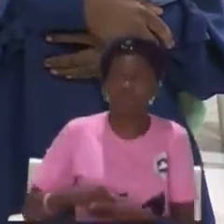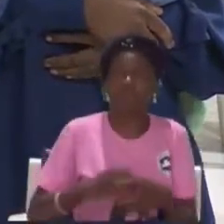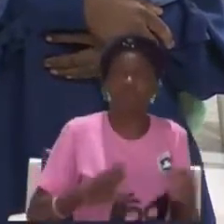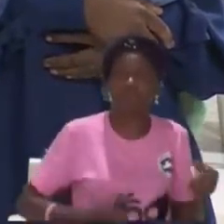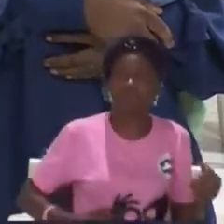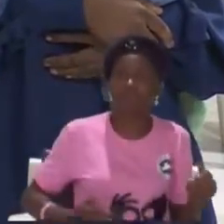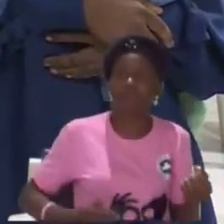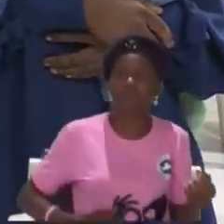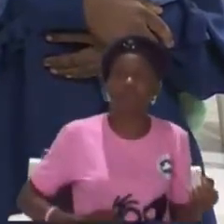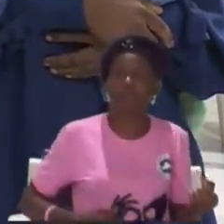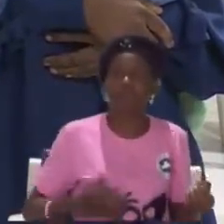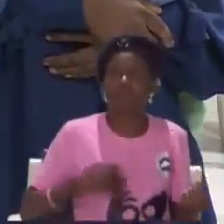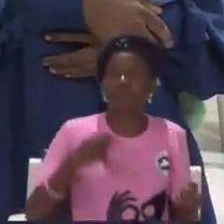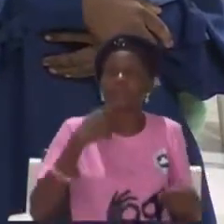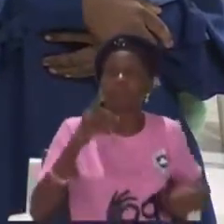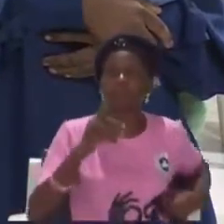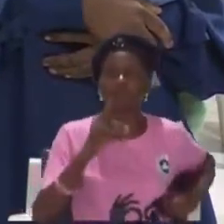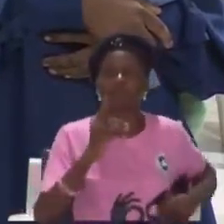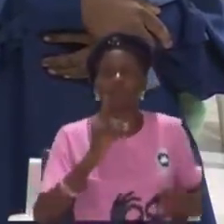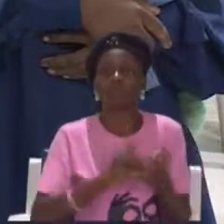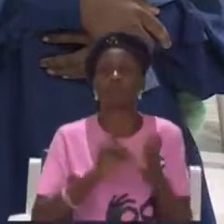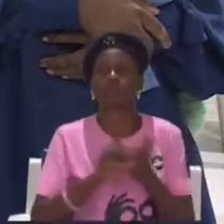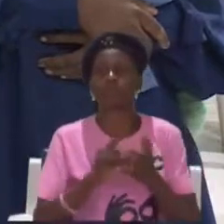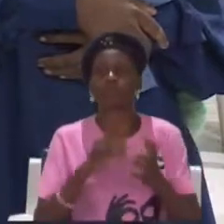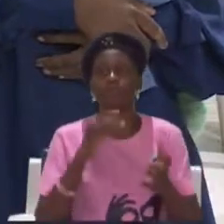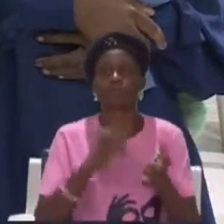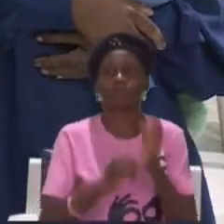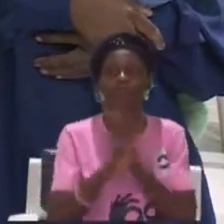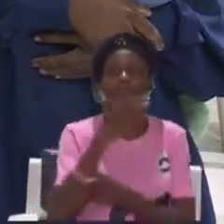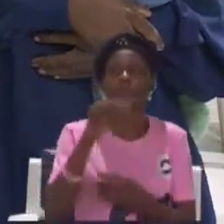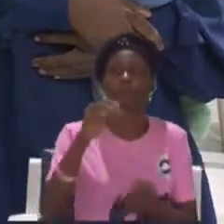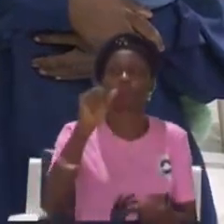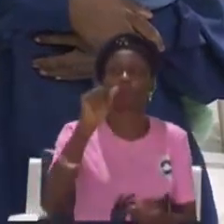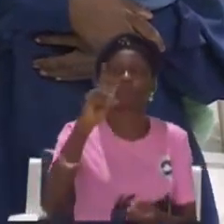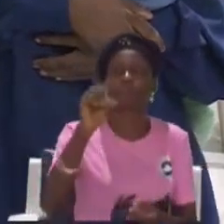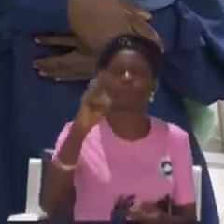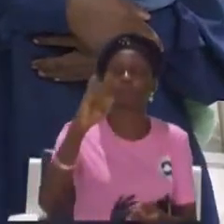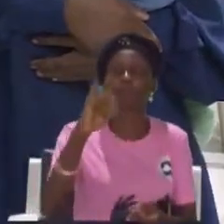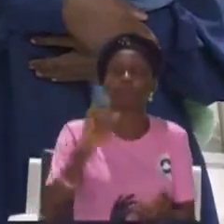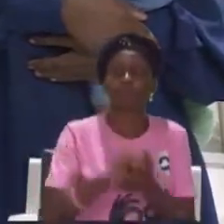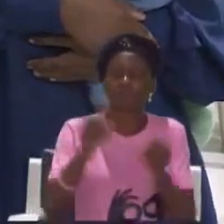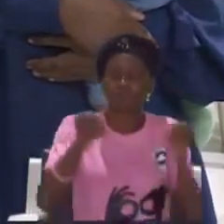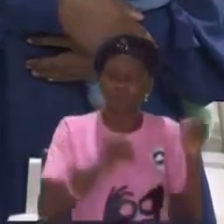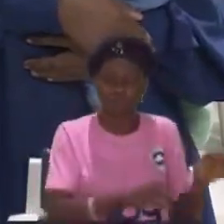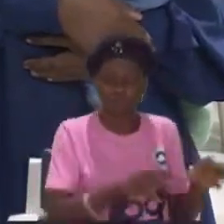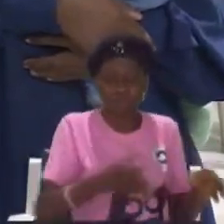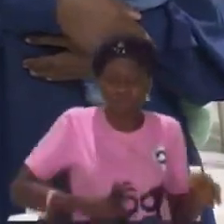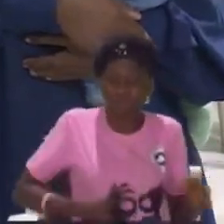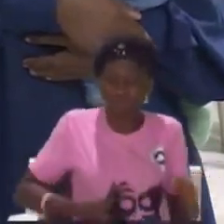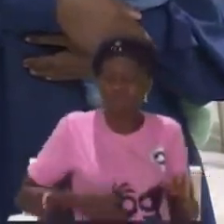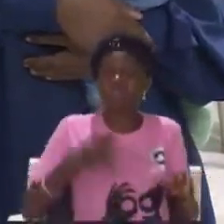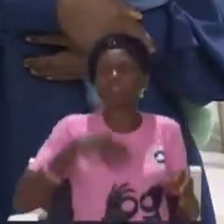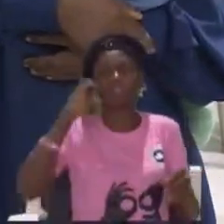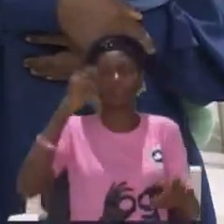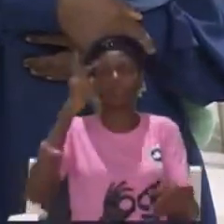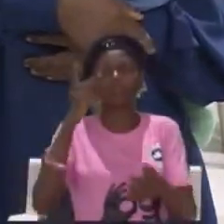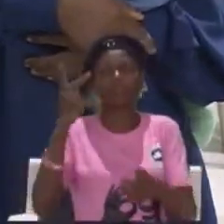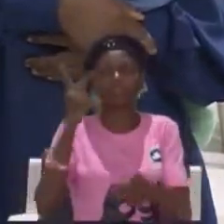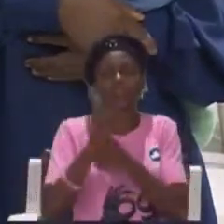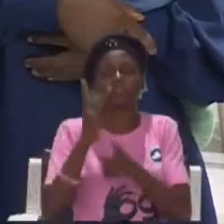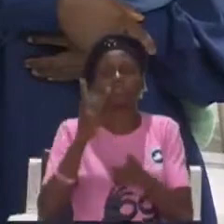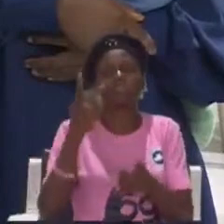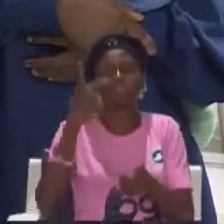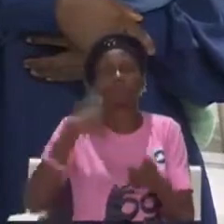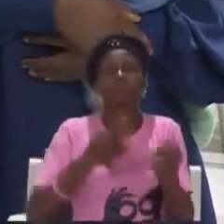womb. And I told doctor, it's God of Adeboye that put them there and he will see me through. Throughout the